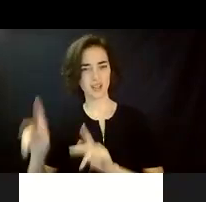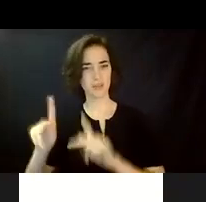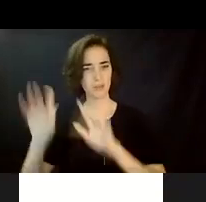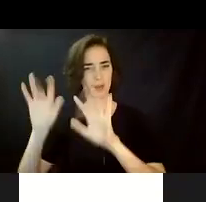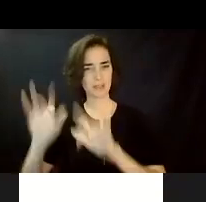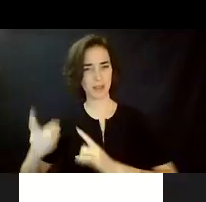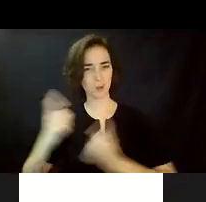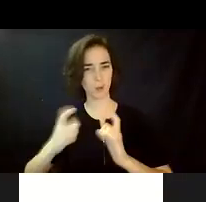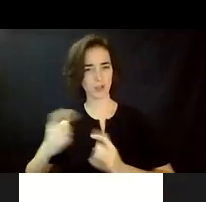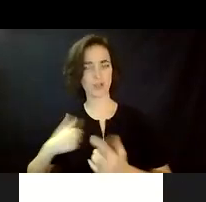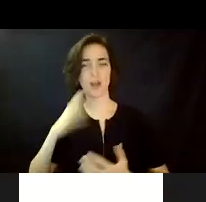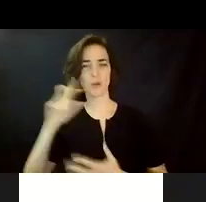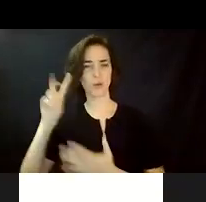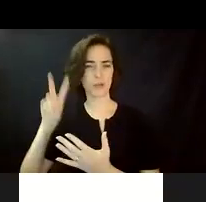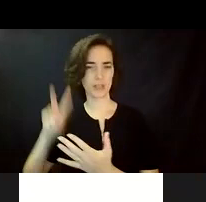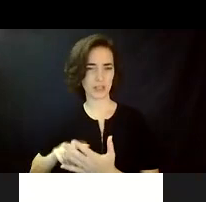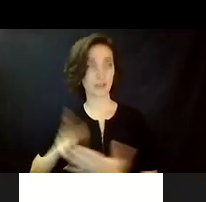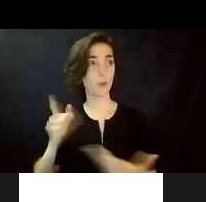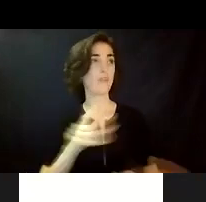for everyone.